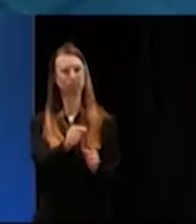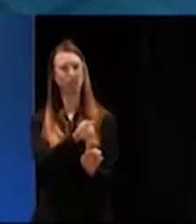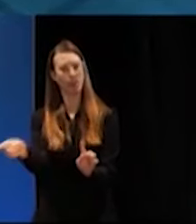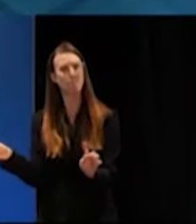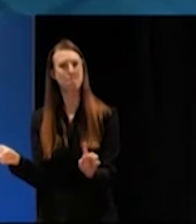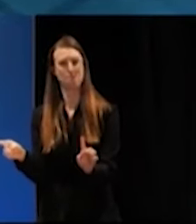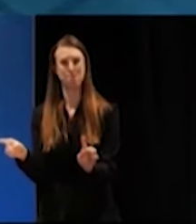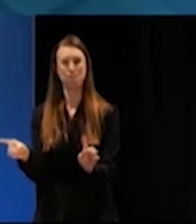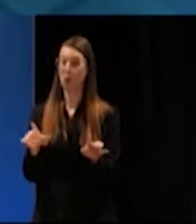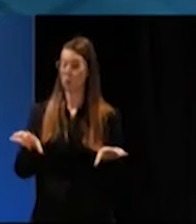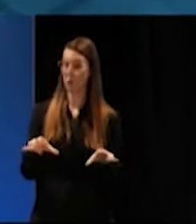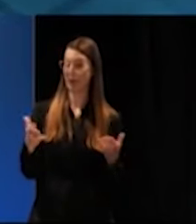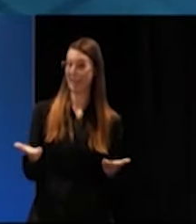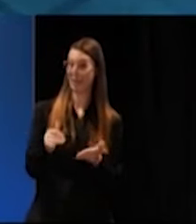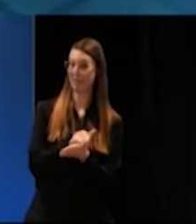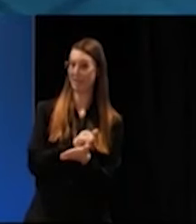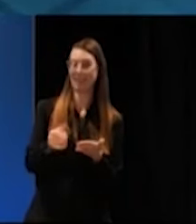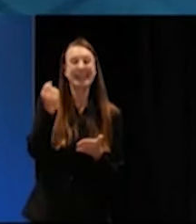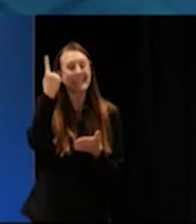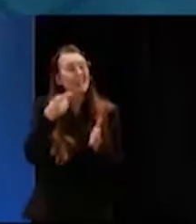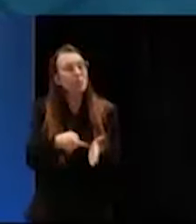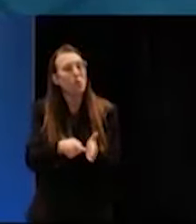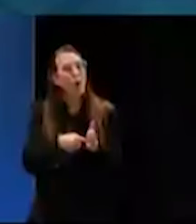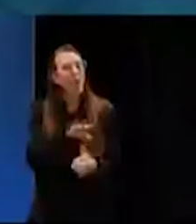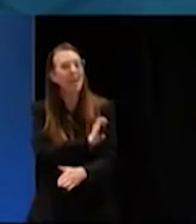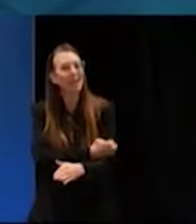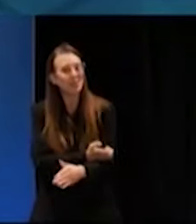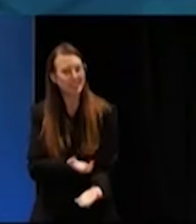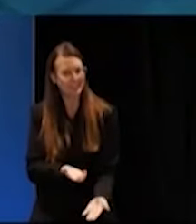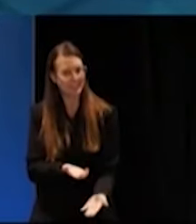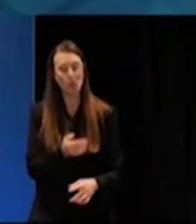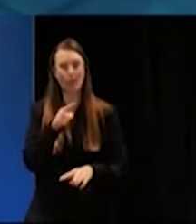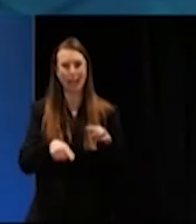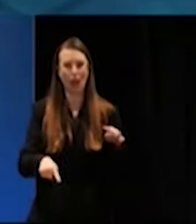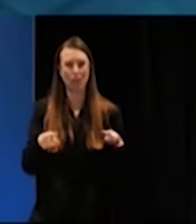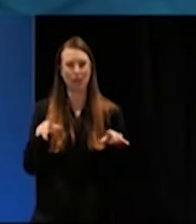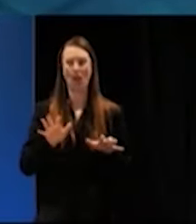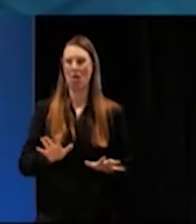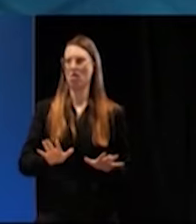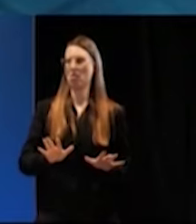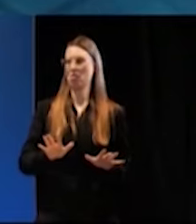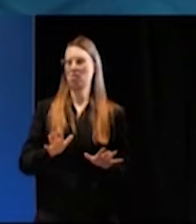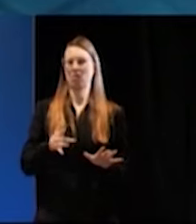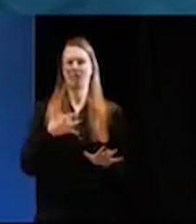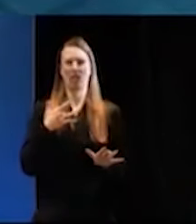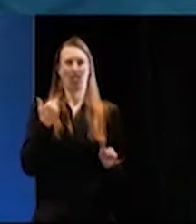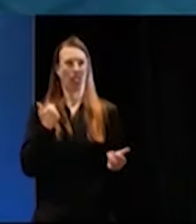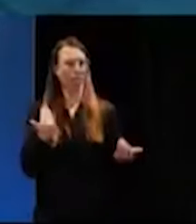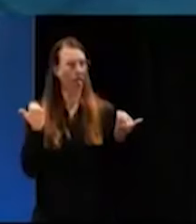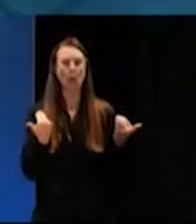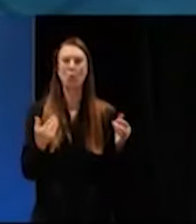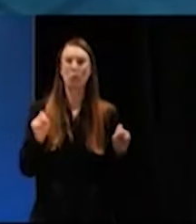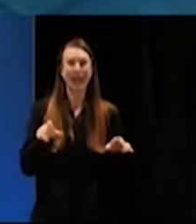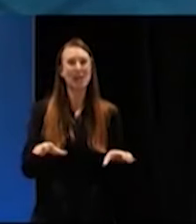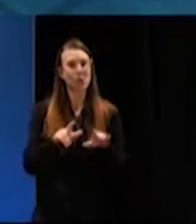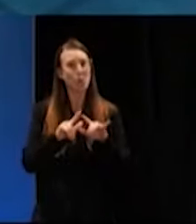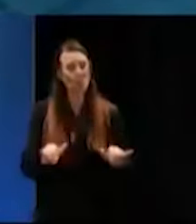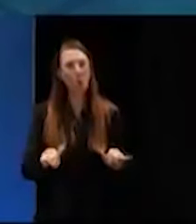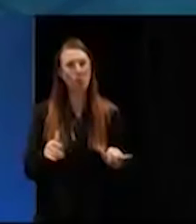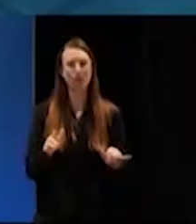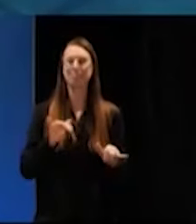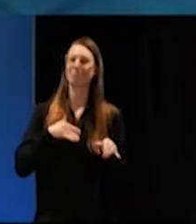though. Takes a little bit of energy. But we can't be daunted by that challenge. We can do both. That's what I'm talking